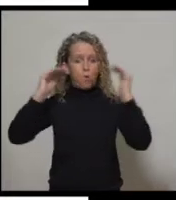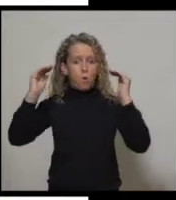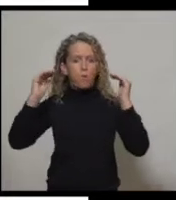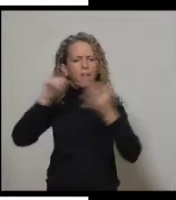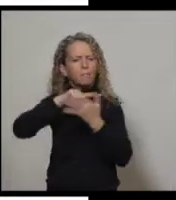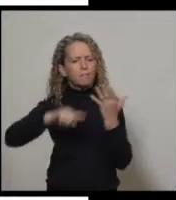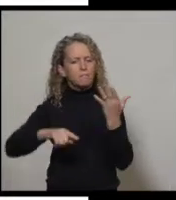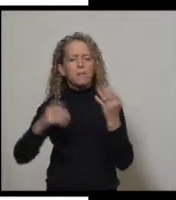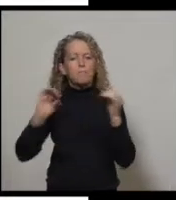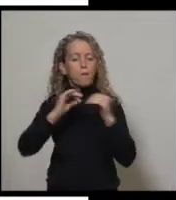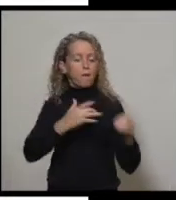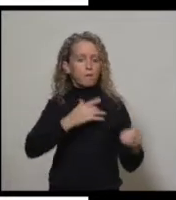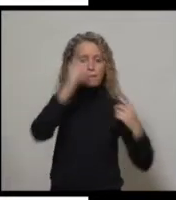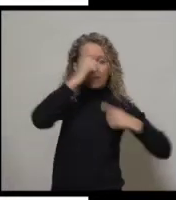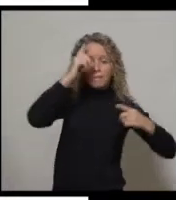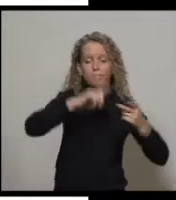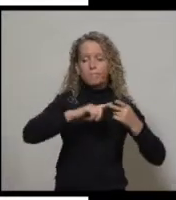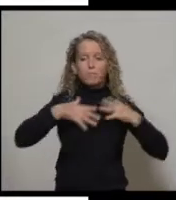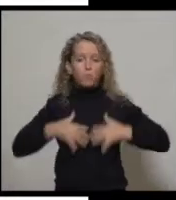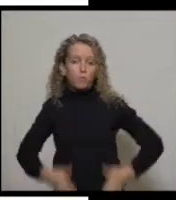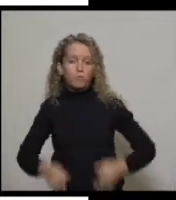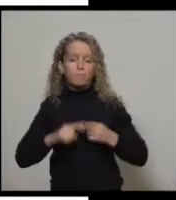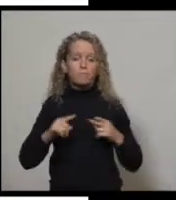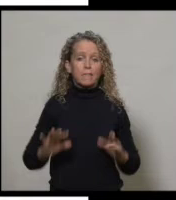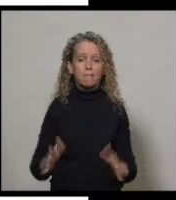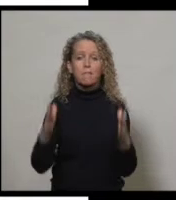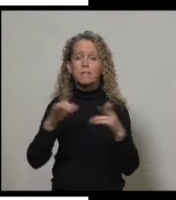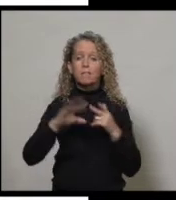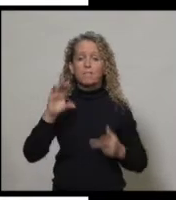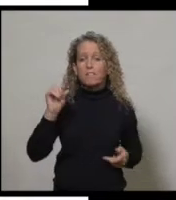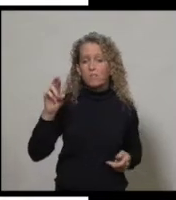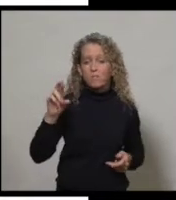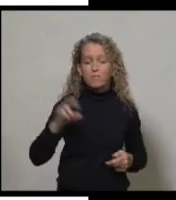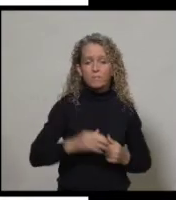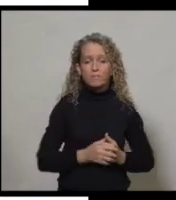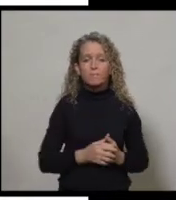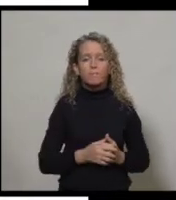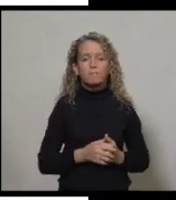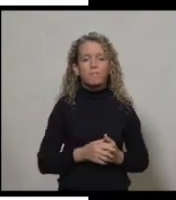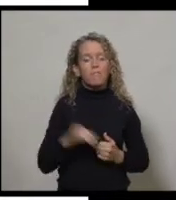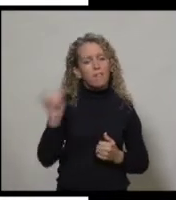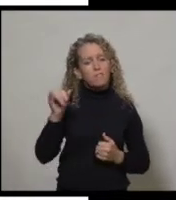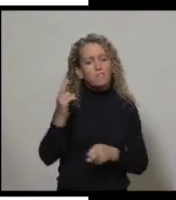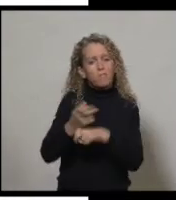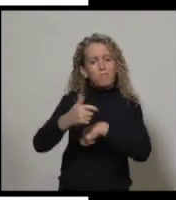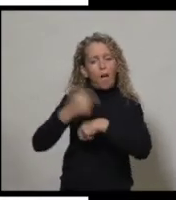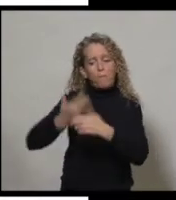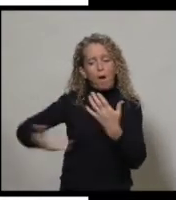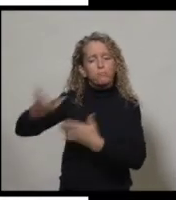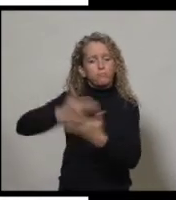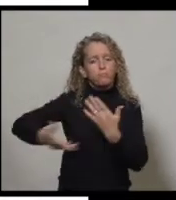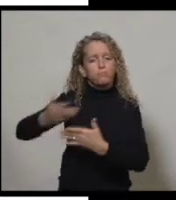So the heart disease, depression, anxiety, cancer, and also some social problems. And if they engaged in